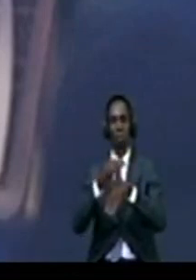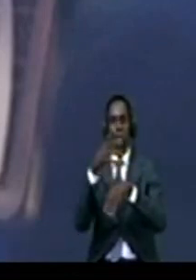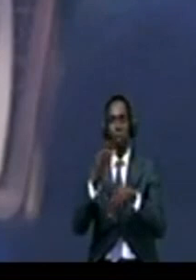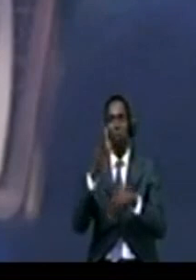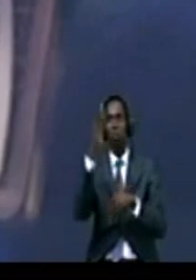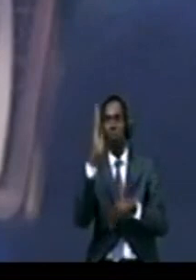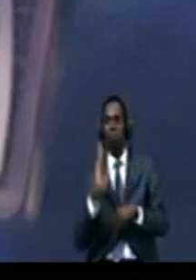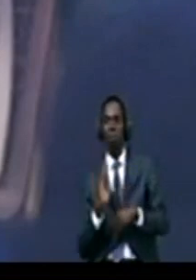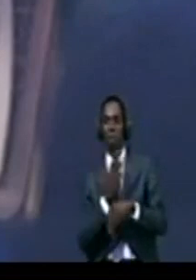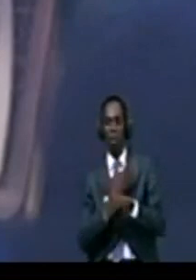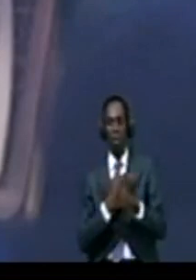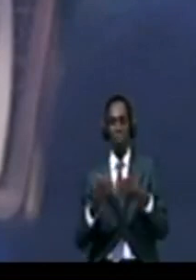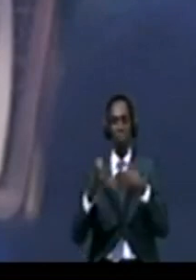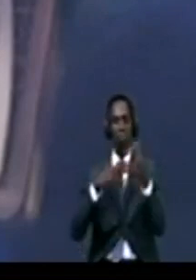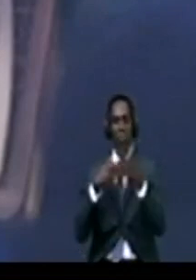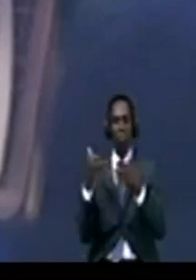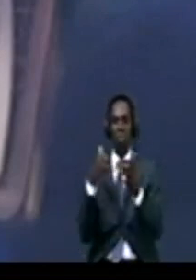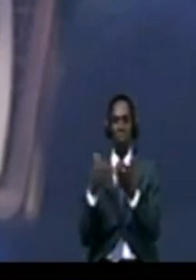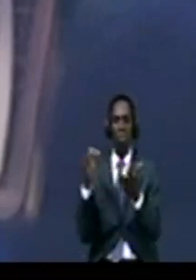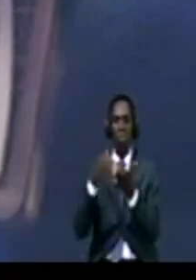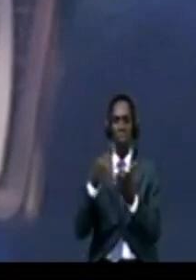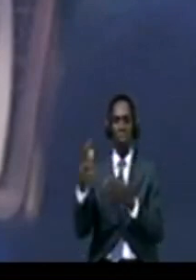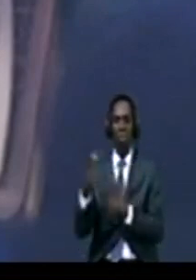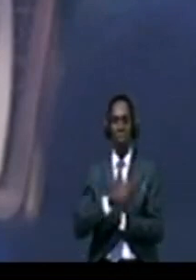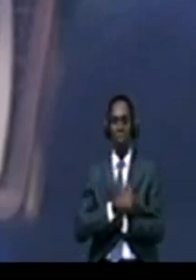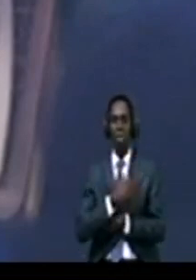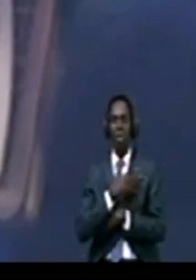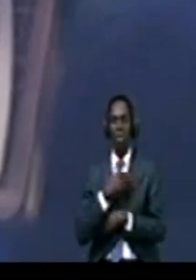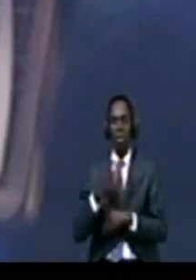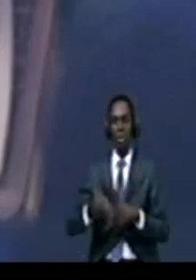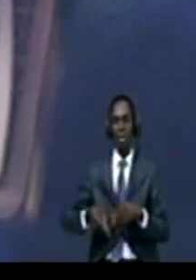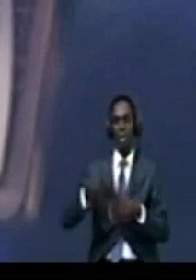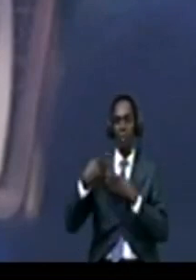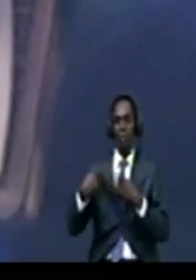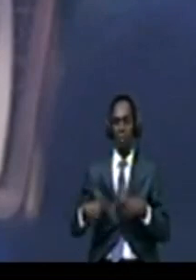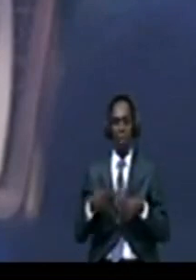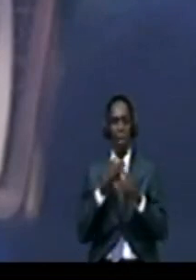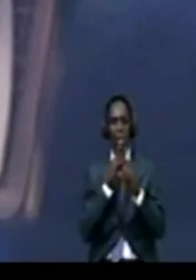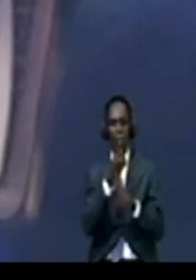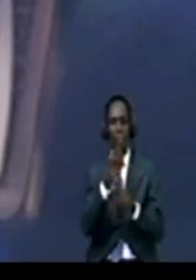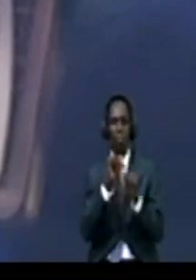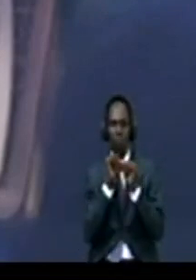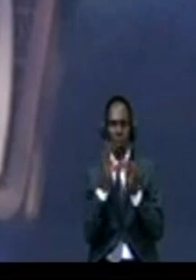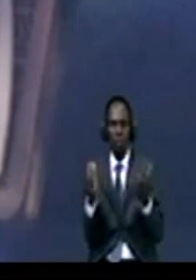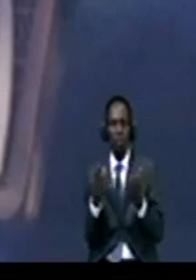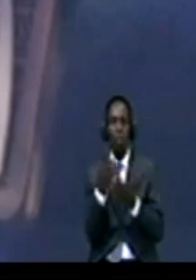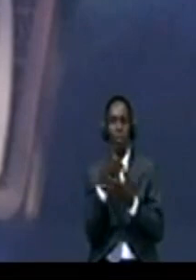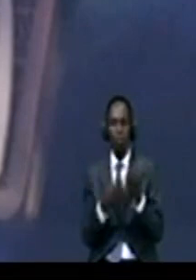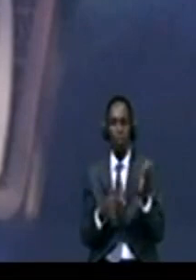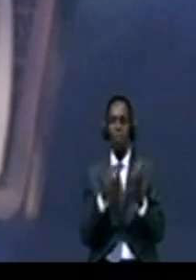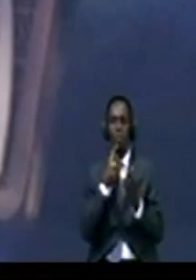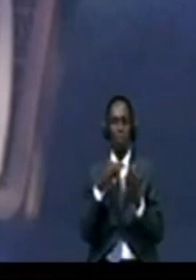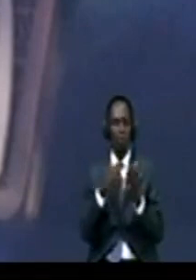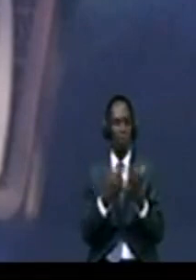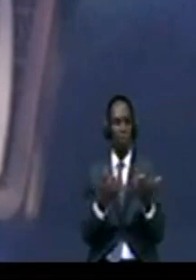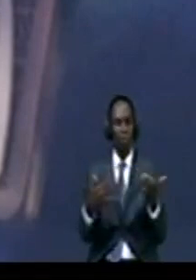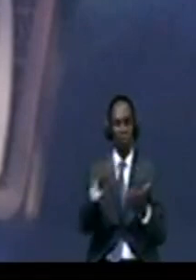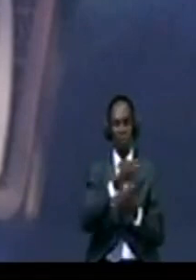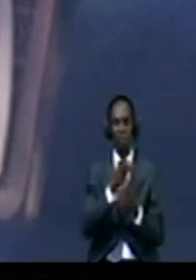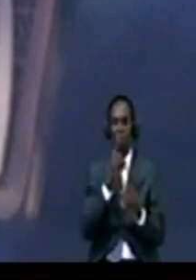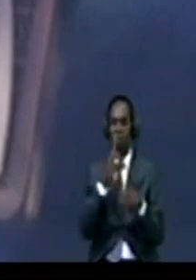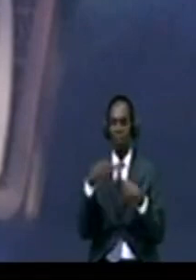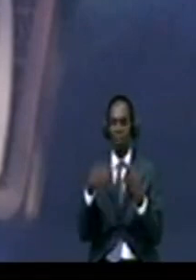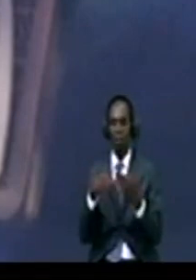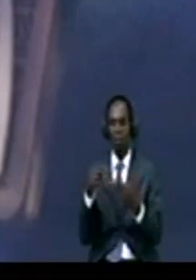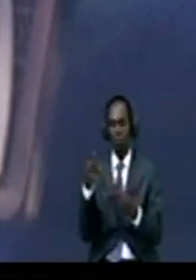3 days. And the high priest arose and said unto him, Answerest thou nothing? What is it which these witness against thee?